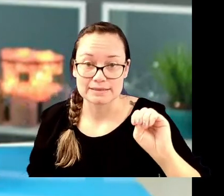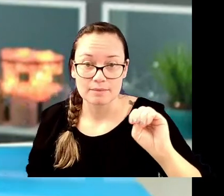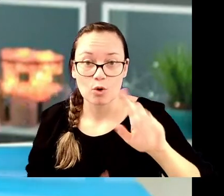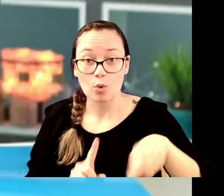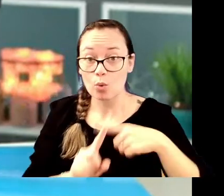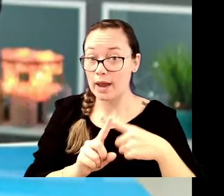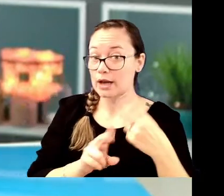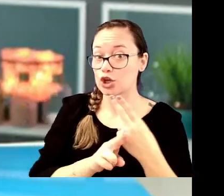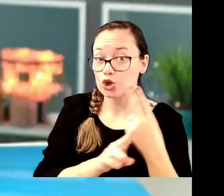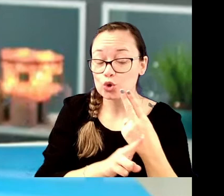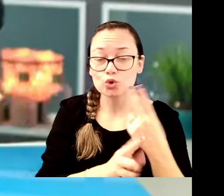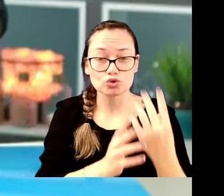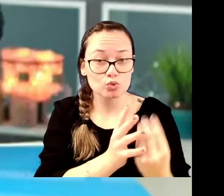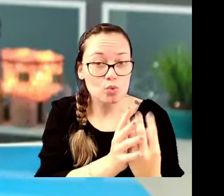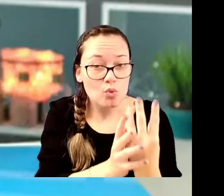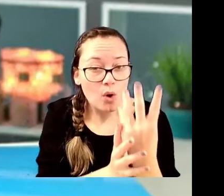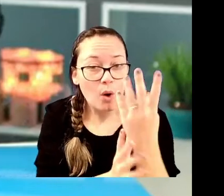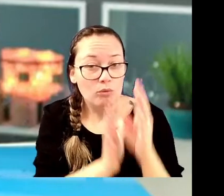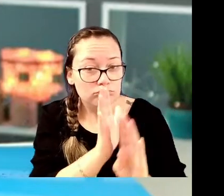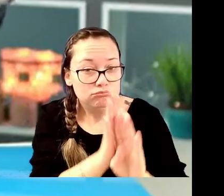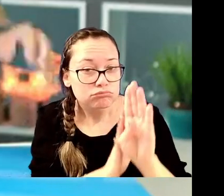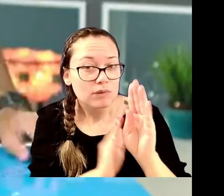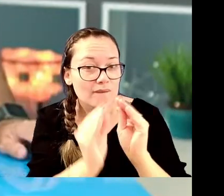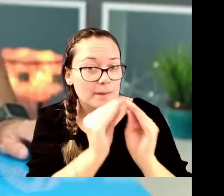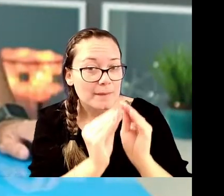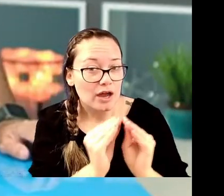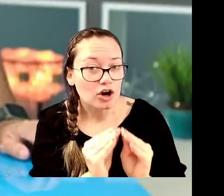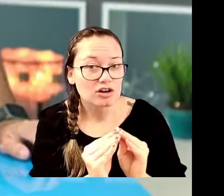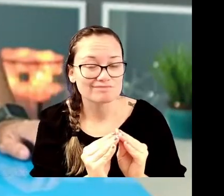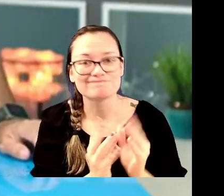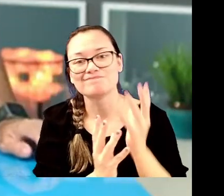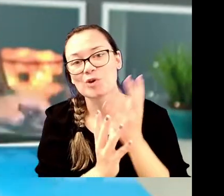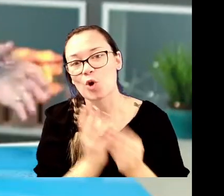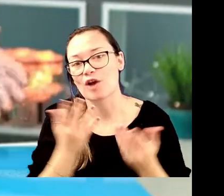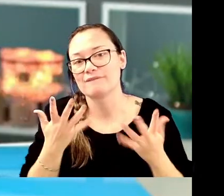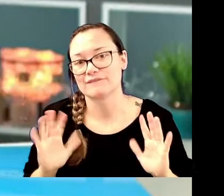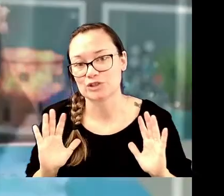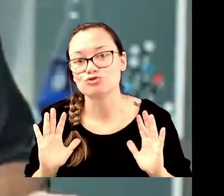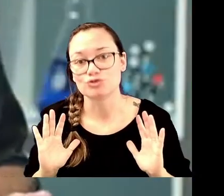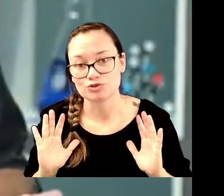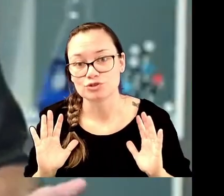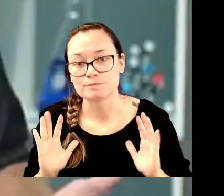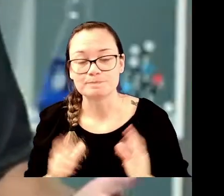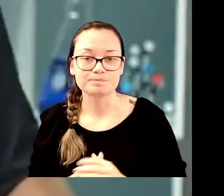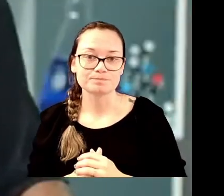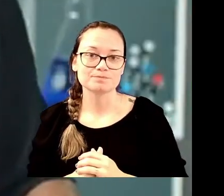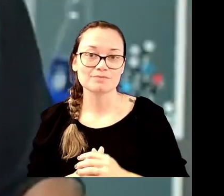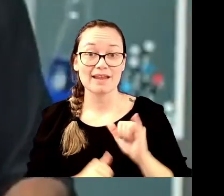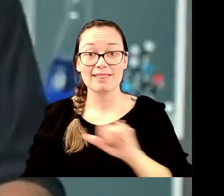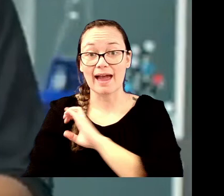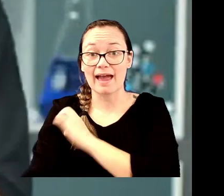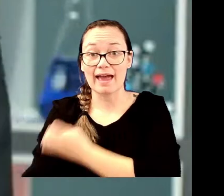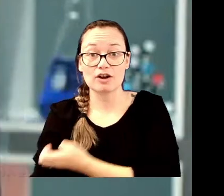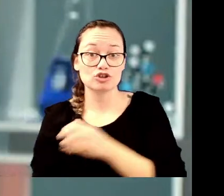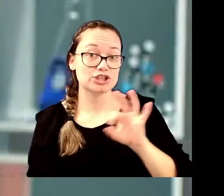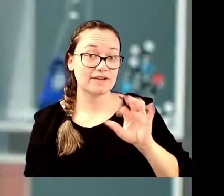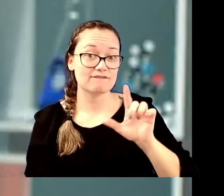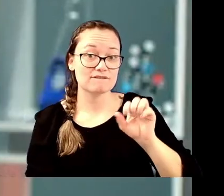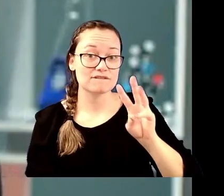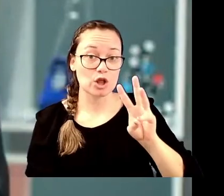they've grown with it and they've used it to repair, then it's lost to us. So again, that energy flow, it's always going to move it in